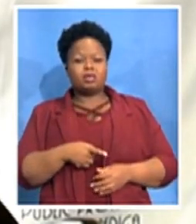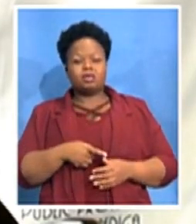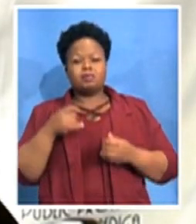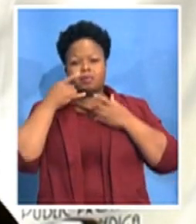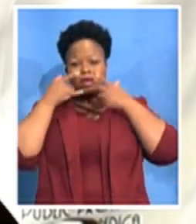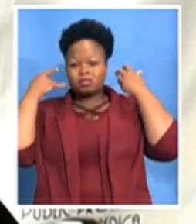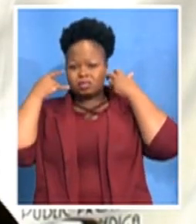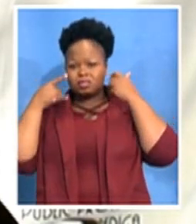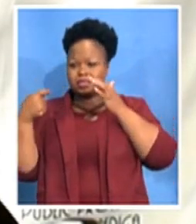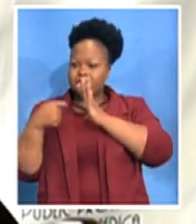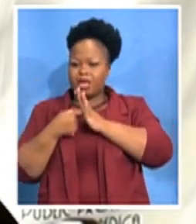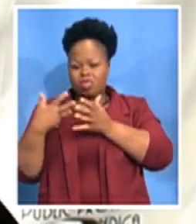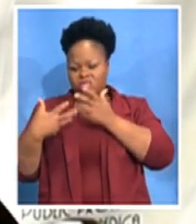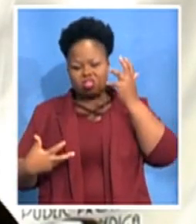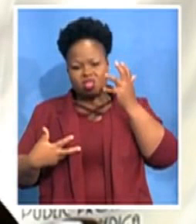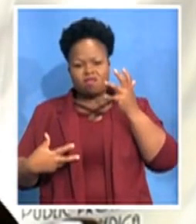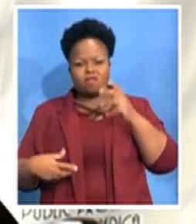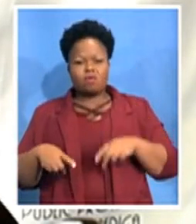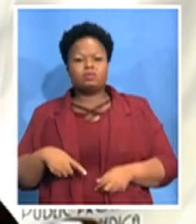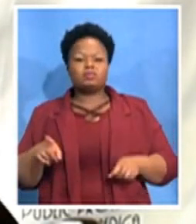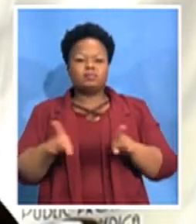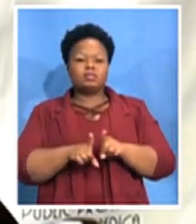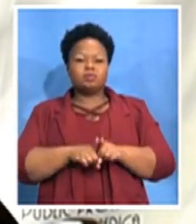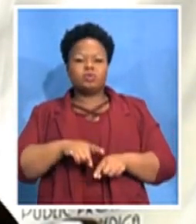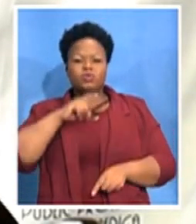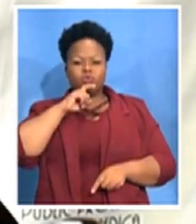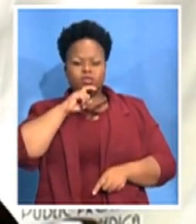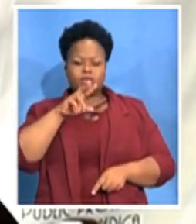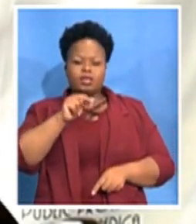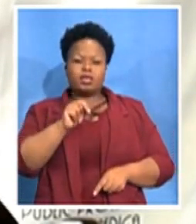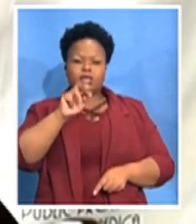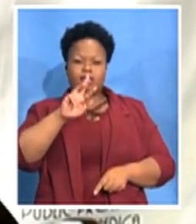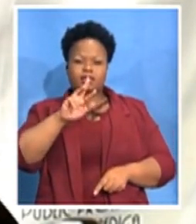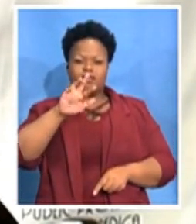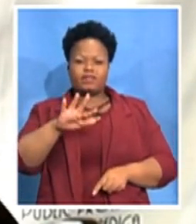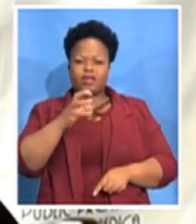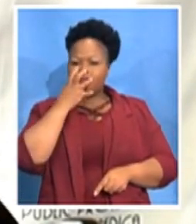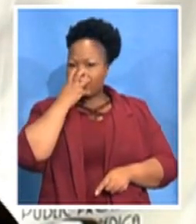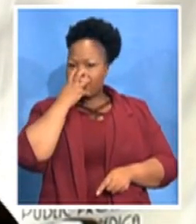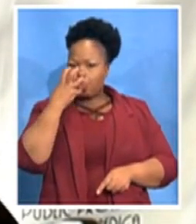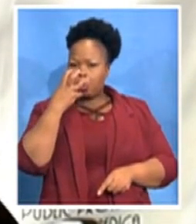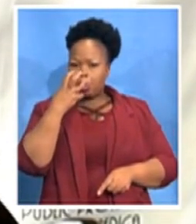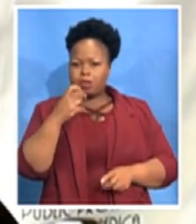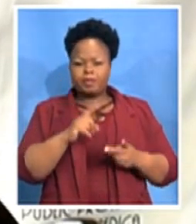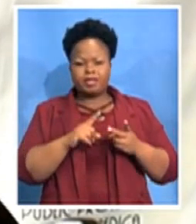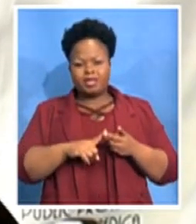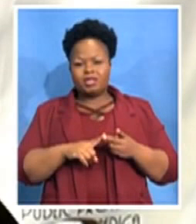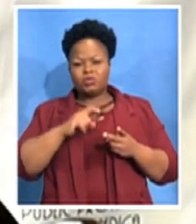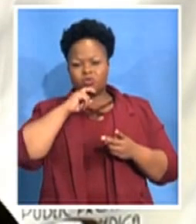such as the usage of the N95 PPEs vis-a-vis the